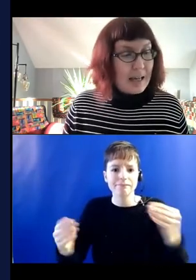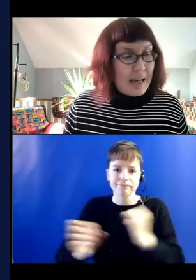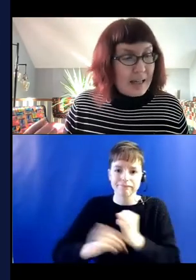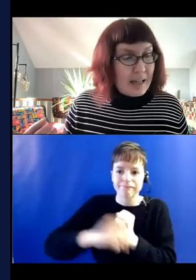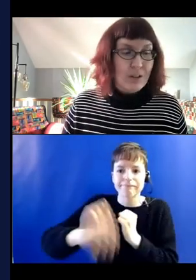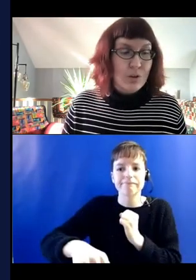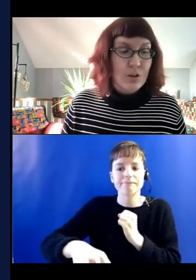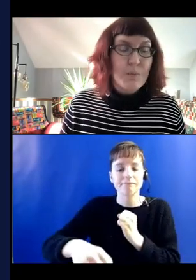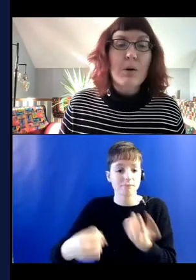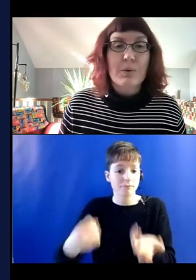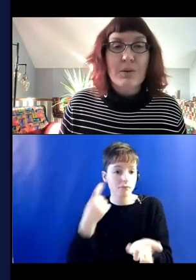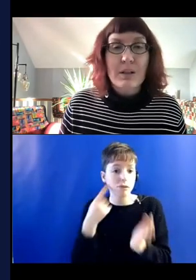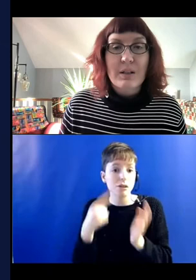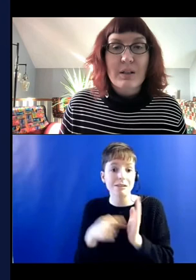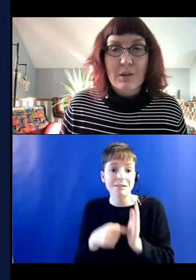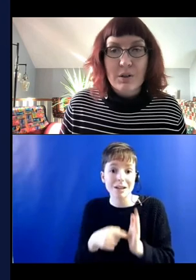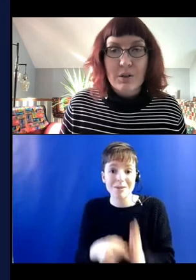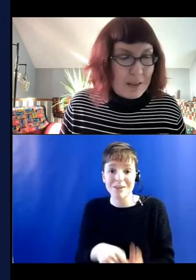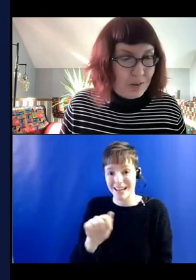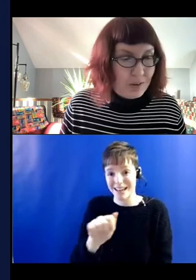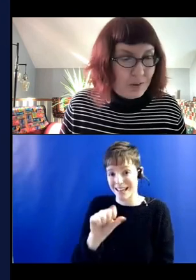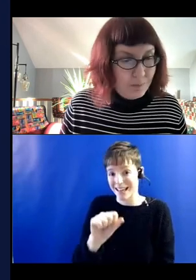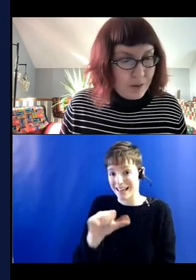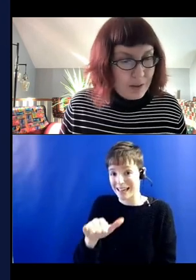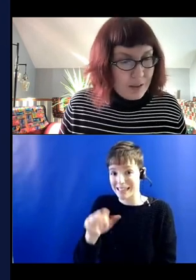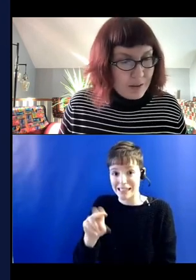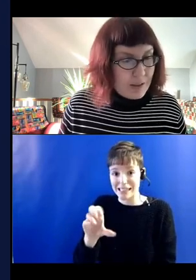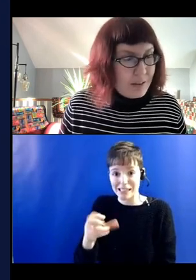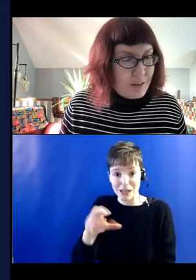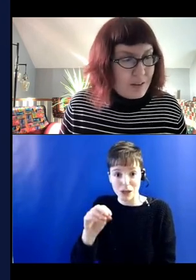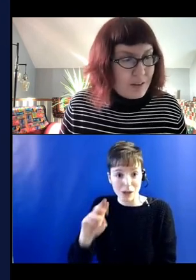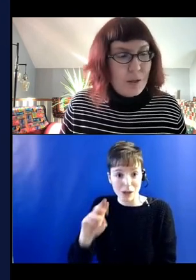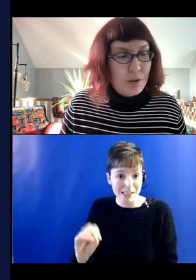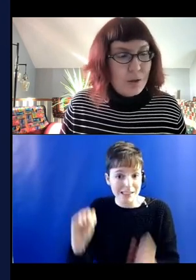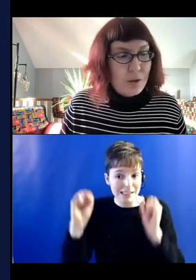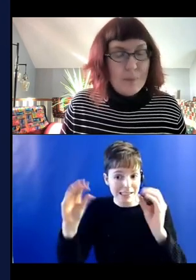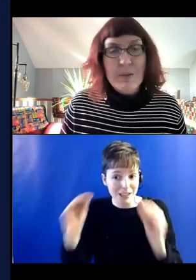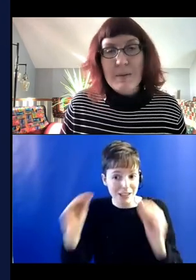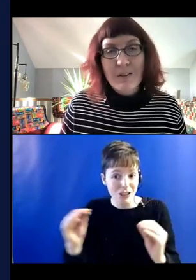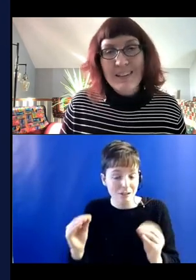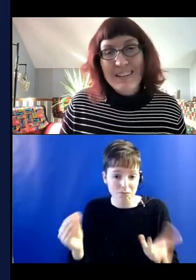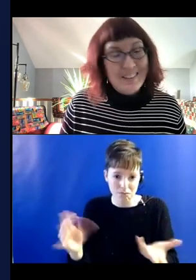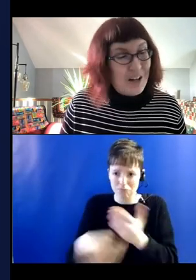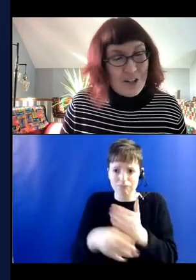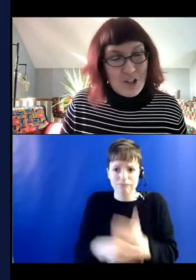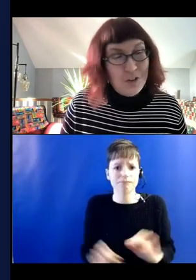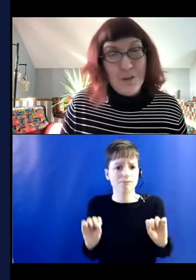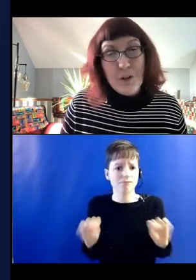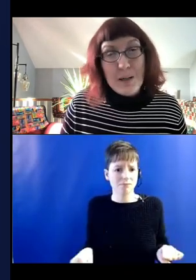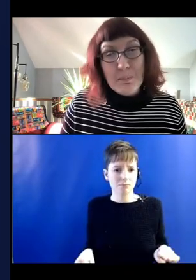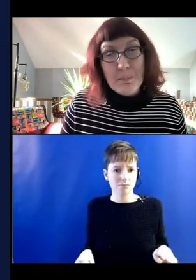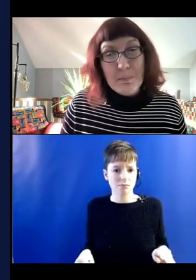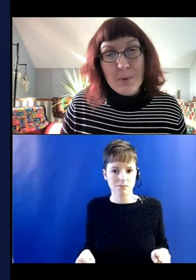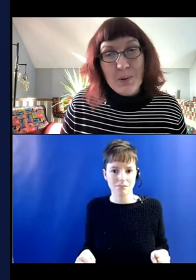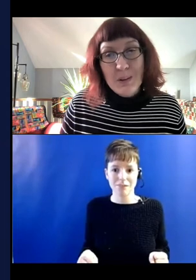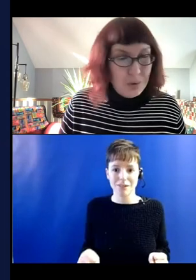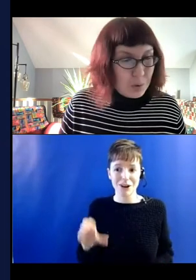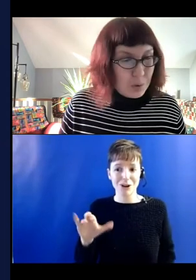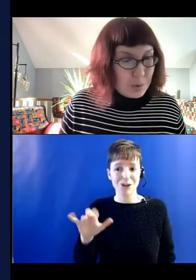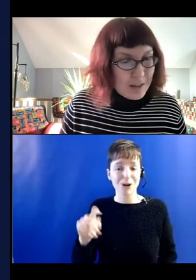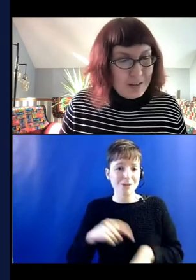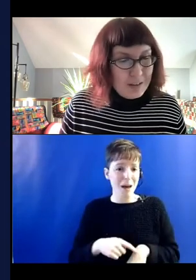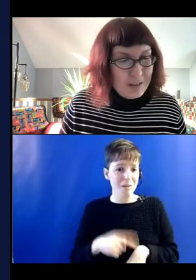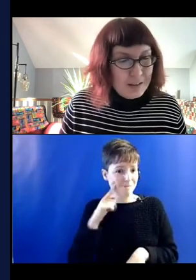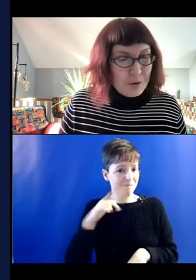things like asynchronous modes into learning spaces. The nice thing about crip time is it's not just for crips,